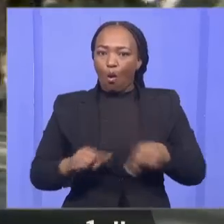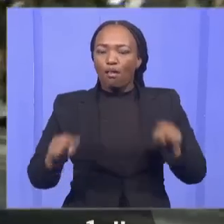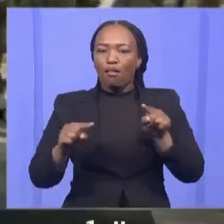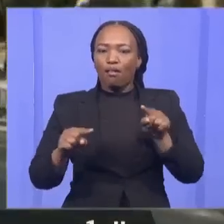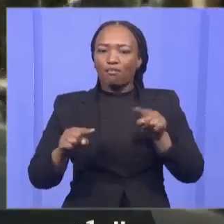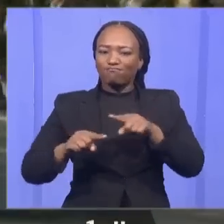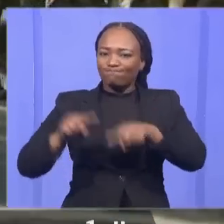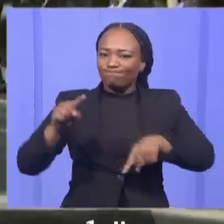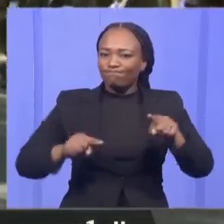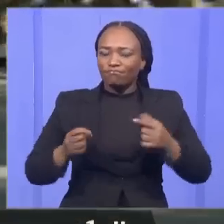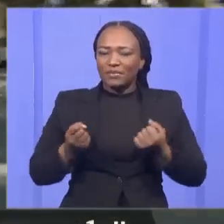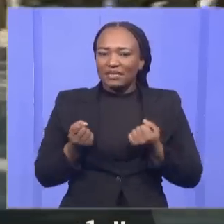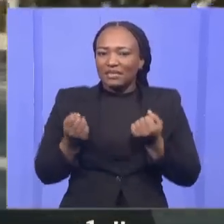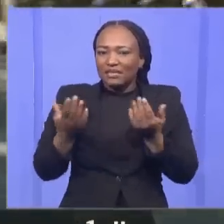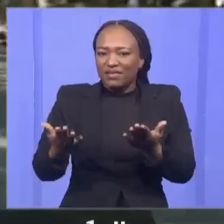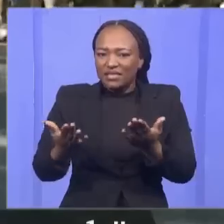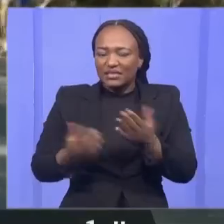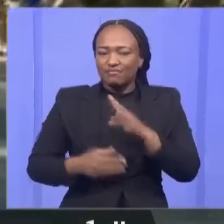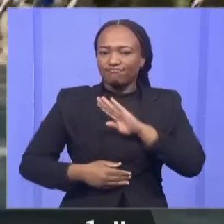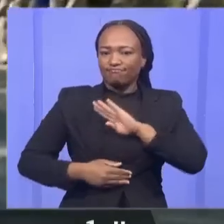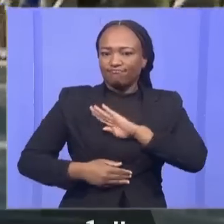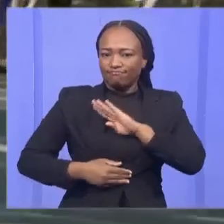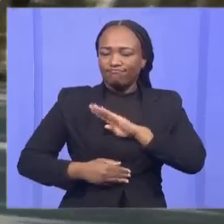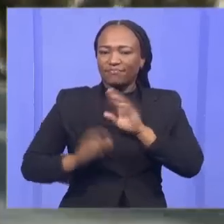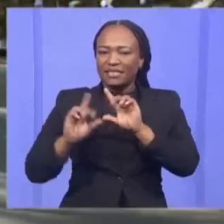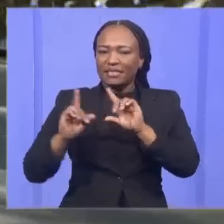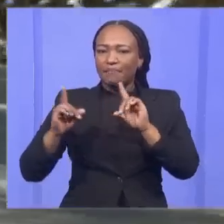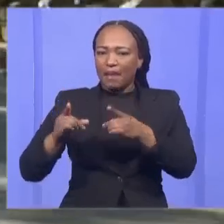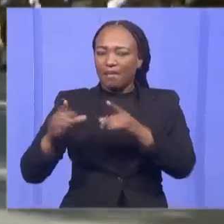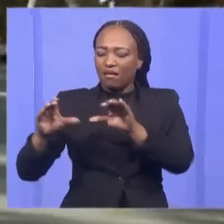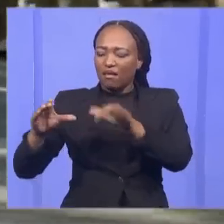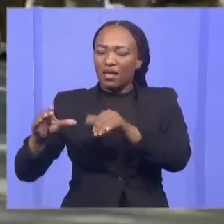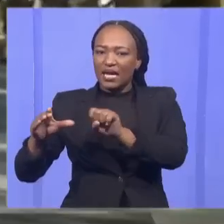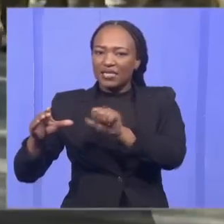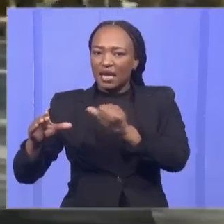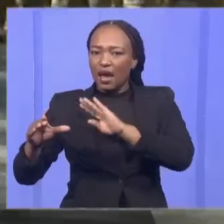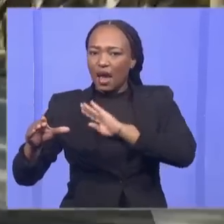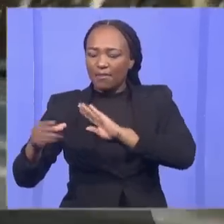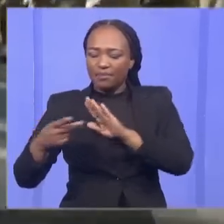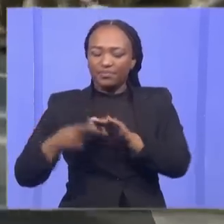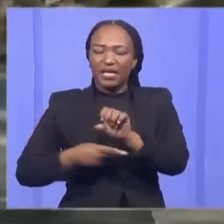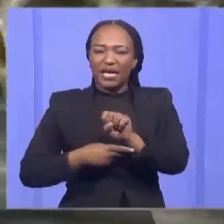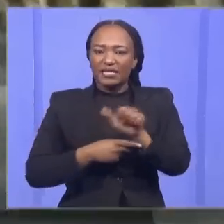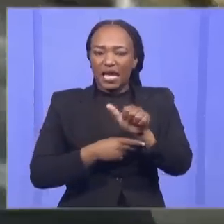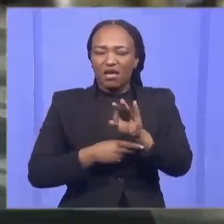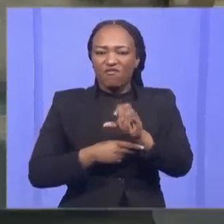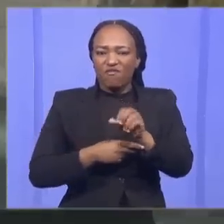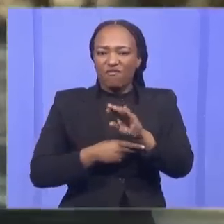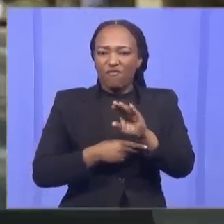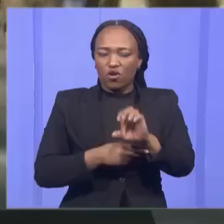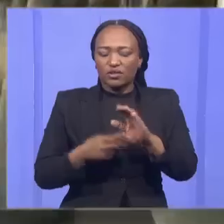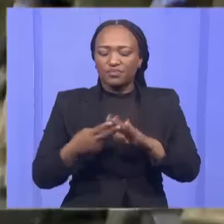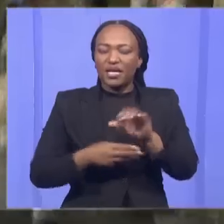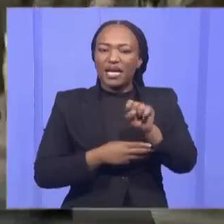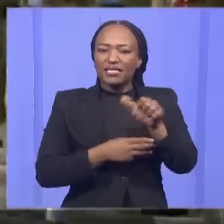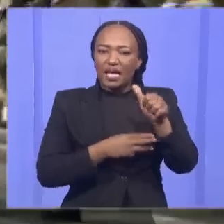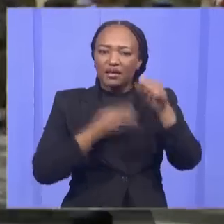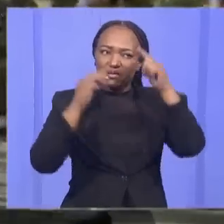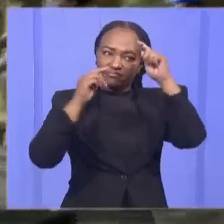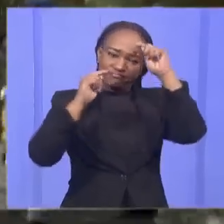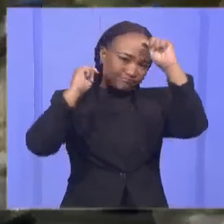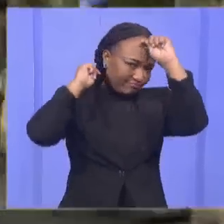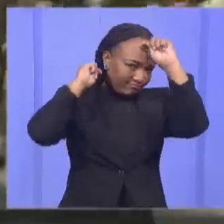and divisions of the SANDF, starting from the SA Army, the SA Air Force, the SA Navy, as well as Military Health